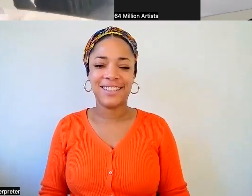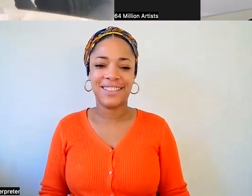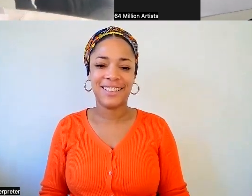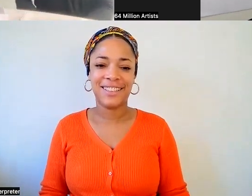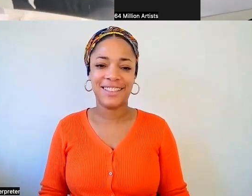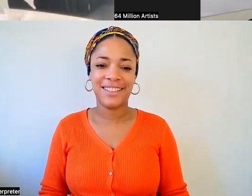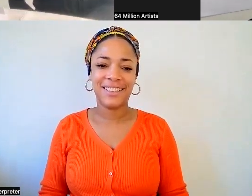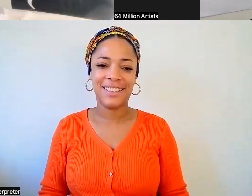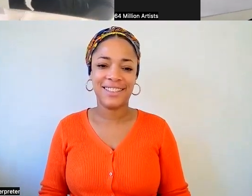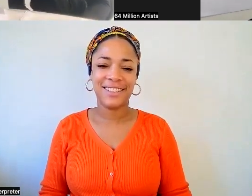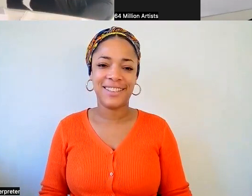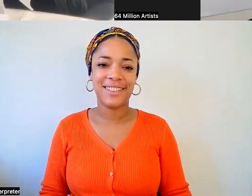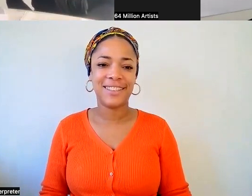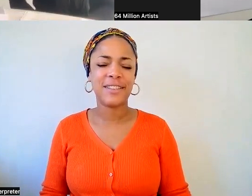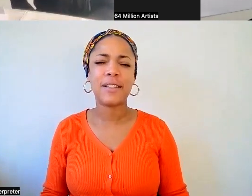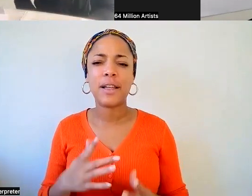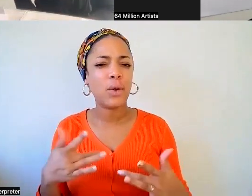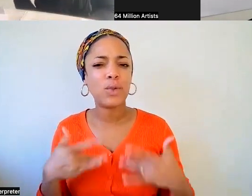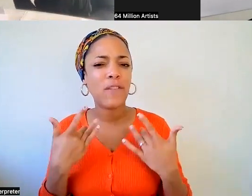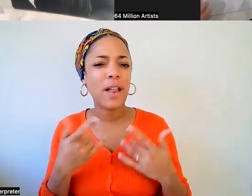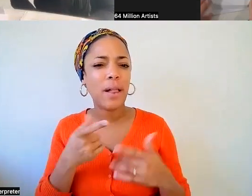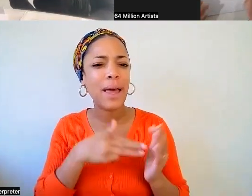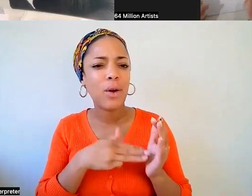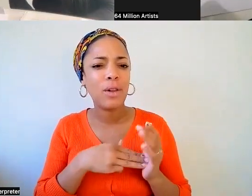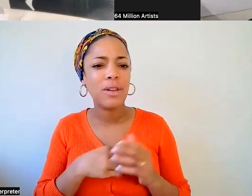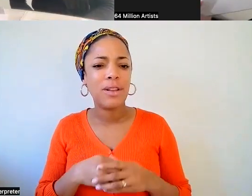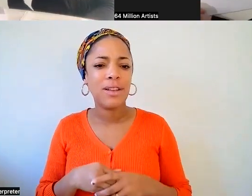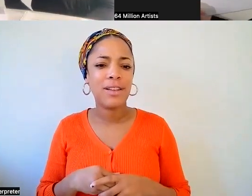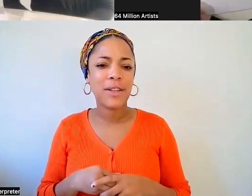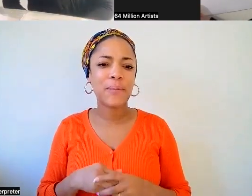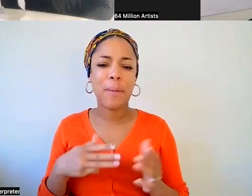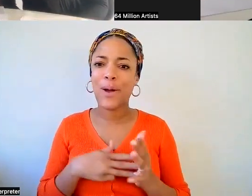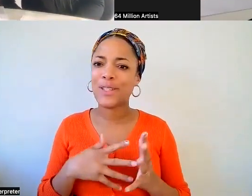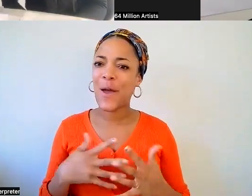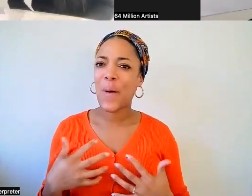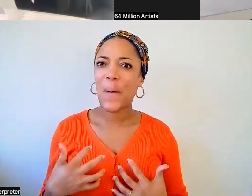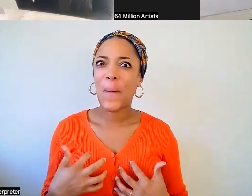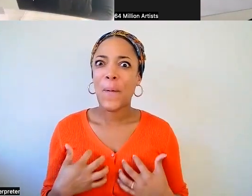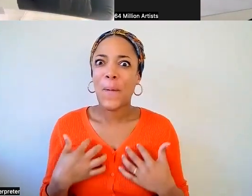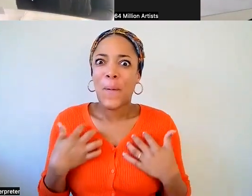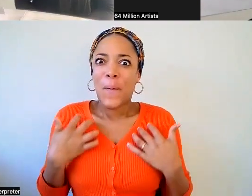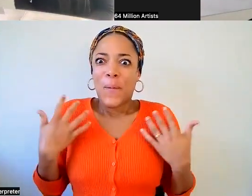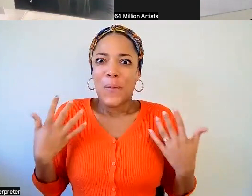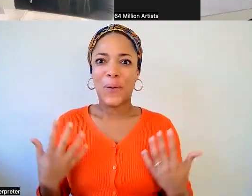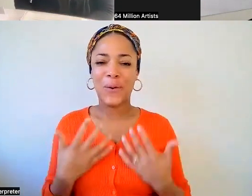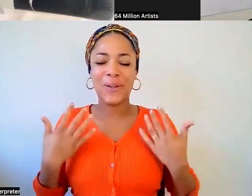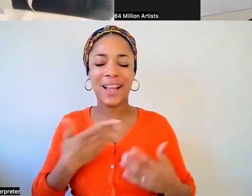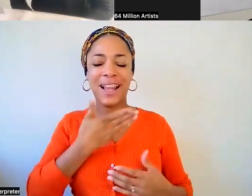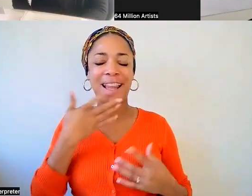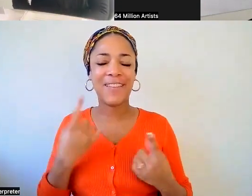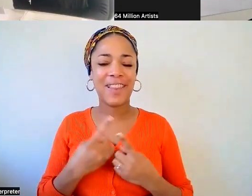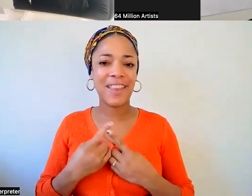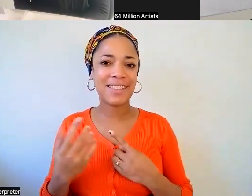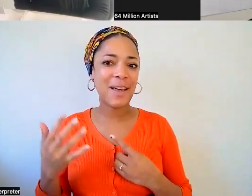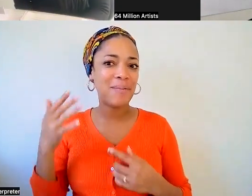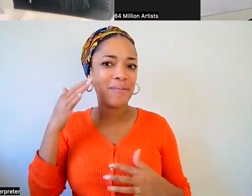wonderful. Very good. How are you feeling, Michael? I'm feeling elated. That these lovely things have come in that you're